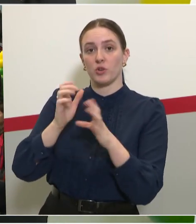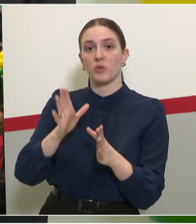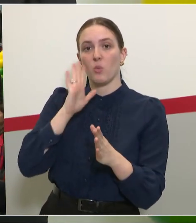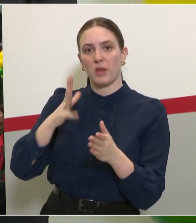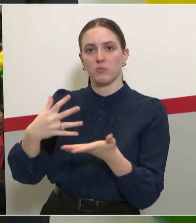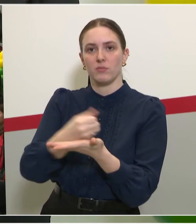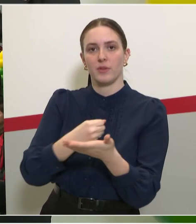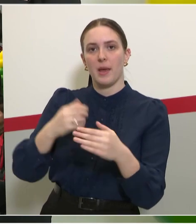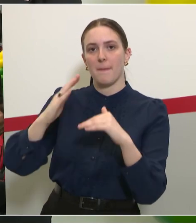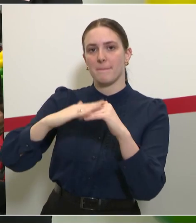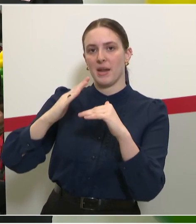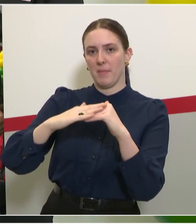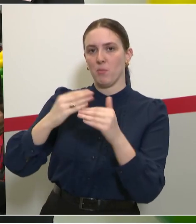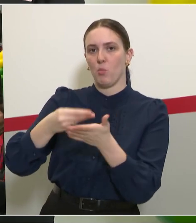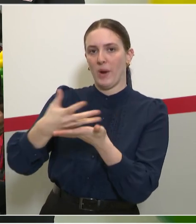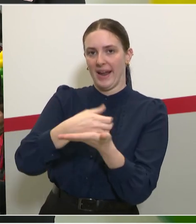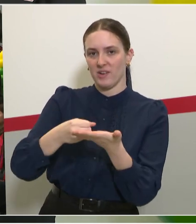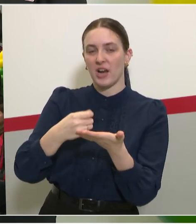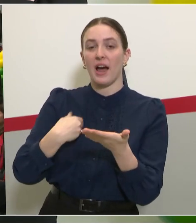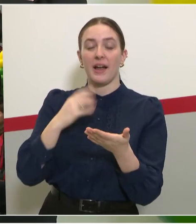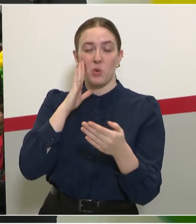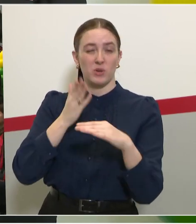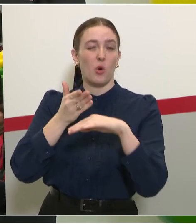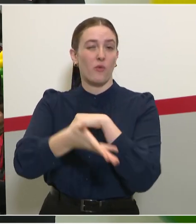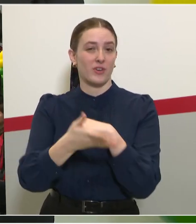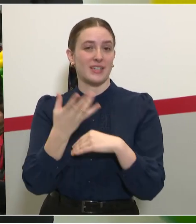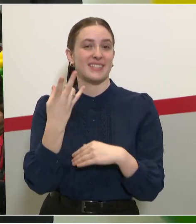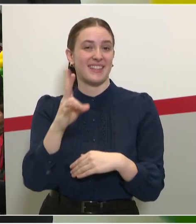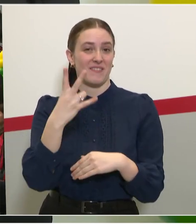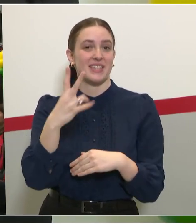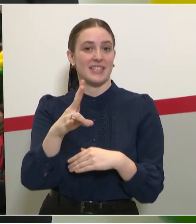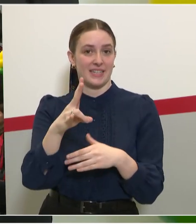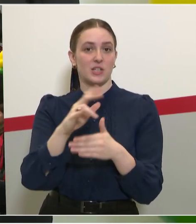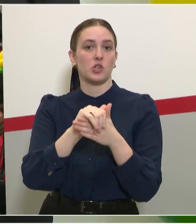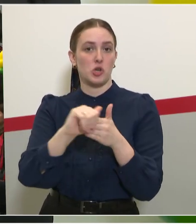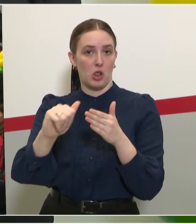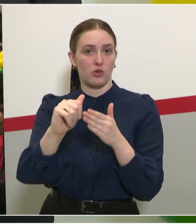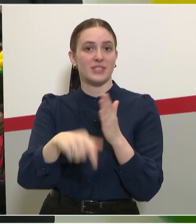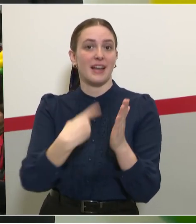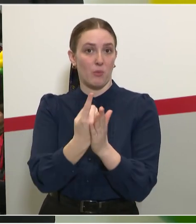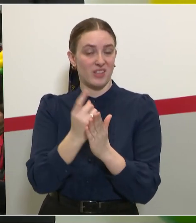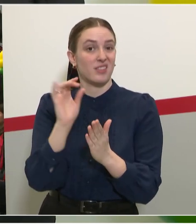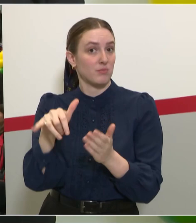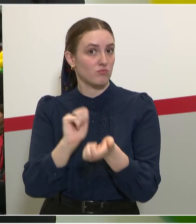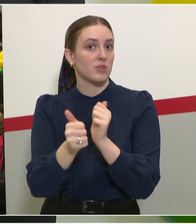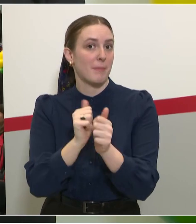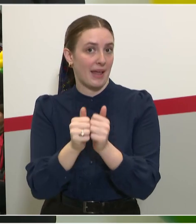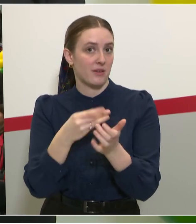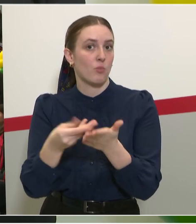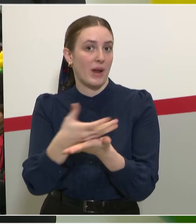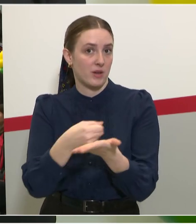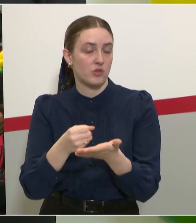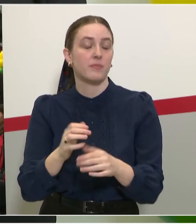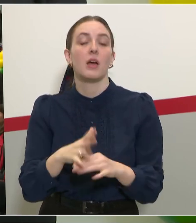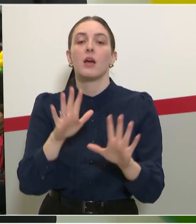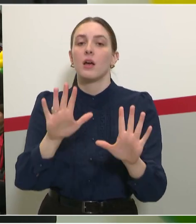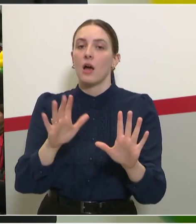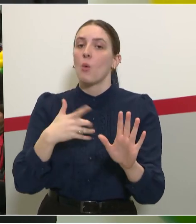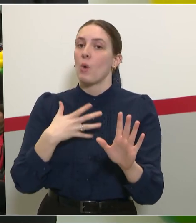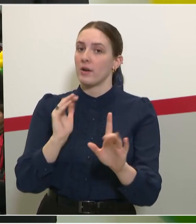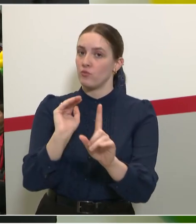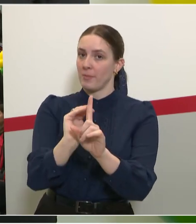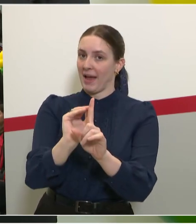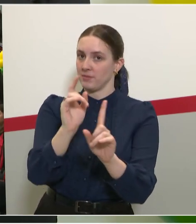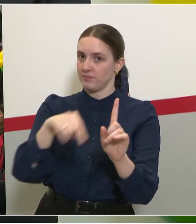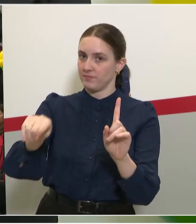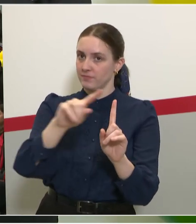be above $17 an hour, and that is a competitive wage. Now, I want to remind folks that